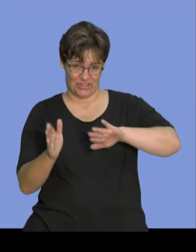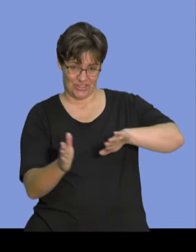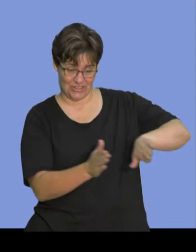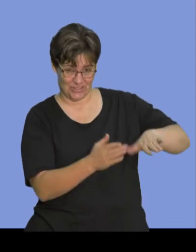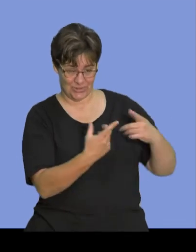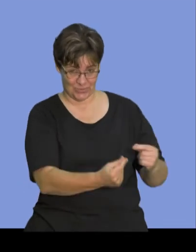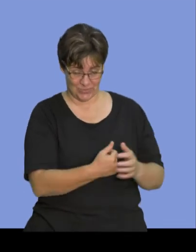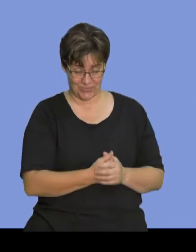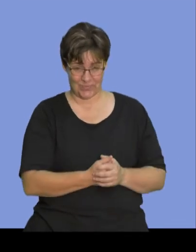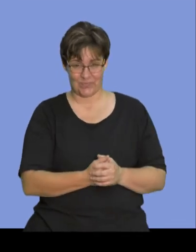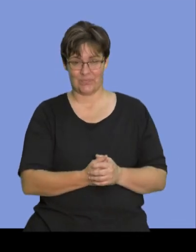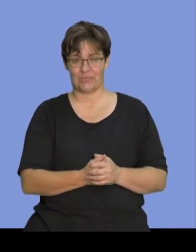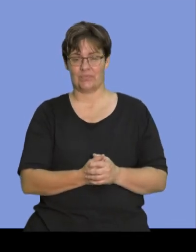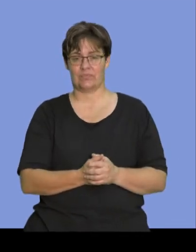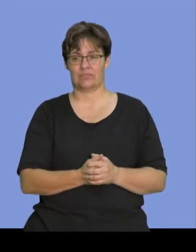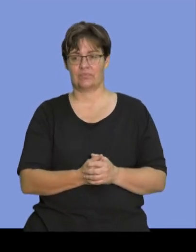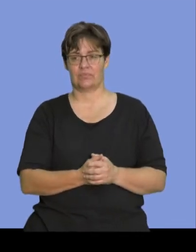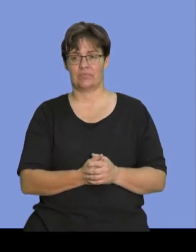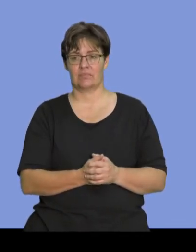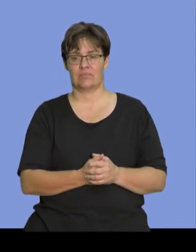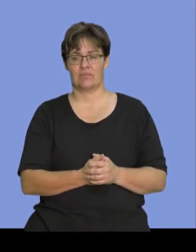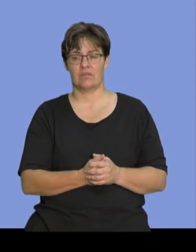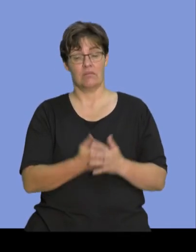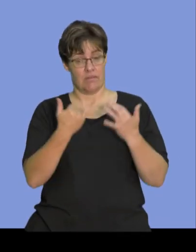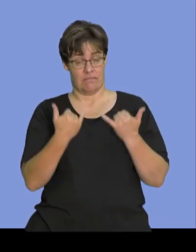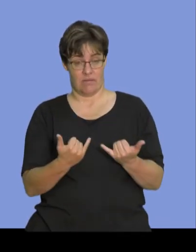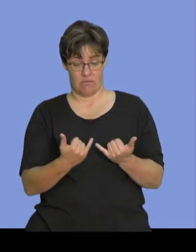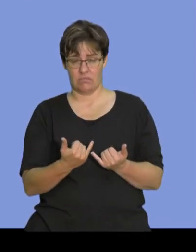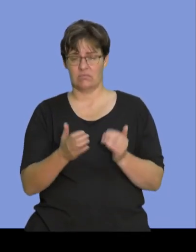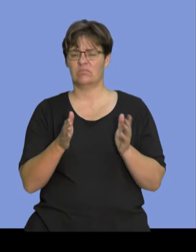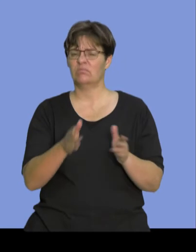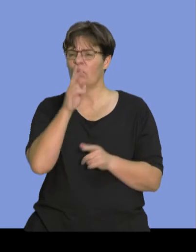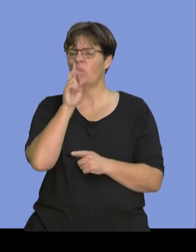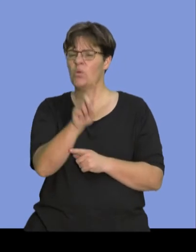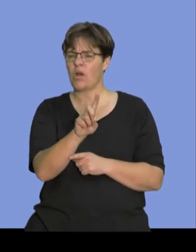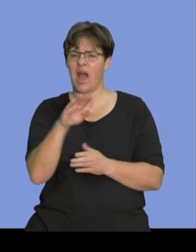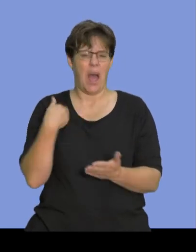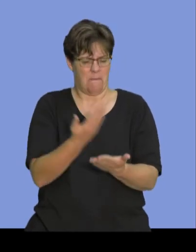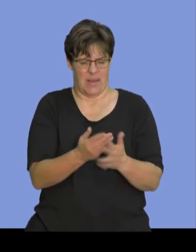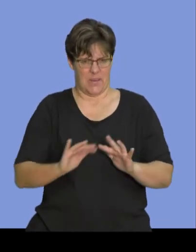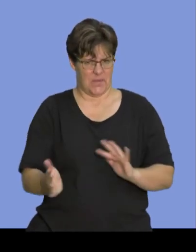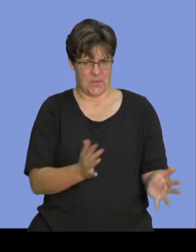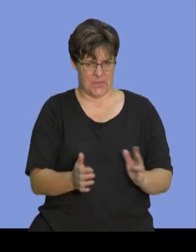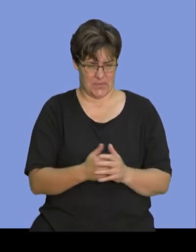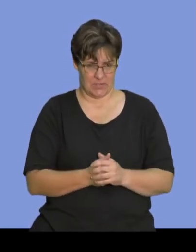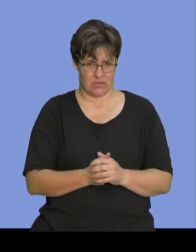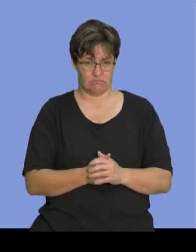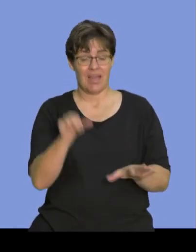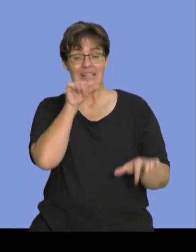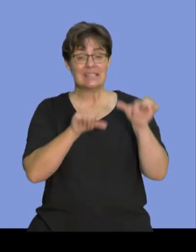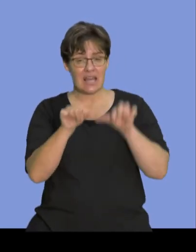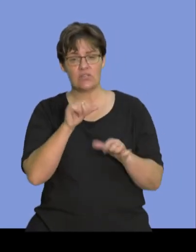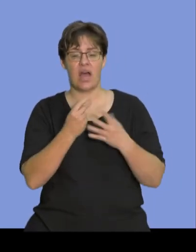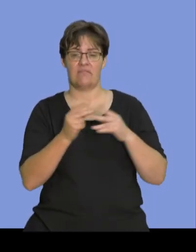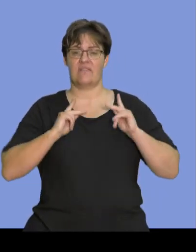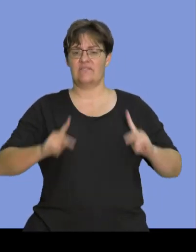to actually assume for the purpose of this session. Now, let's look at some of the applications, because in science we talk